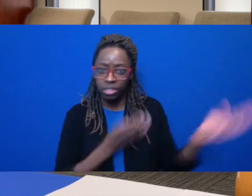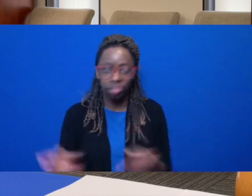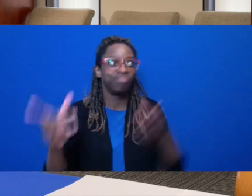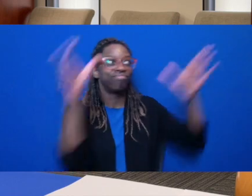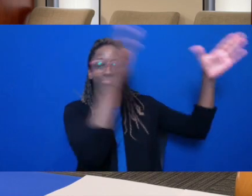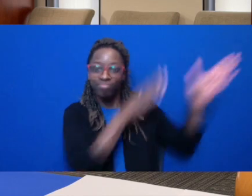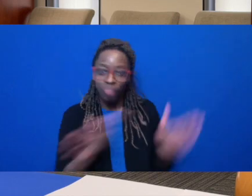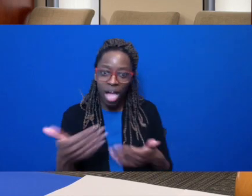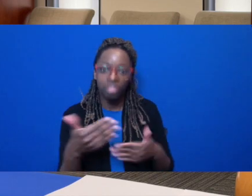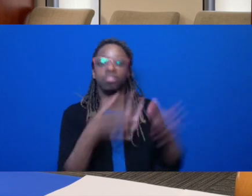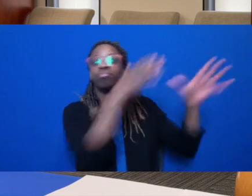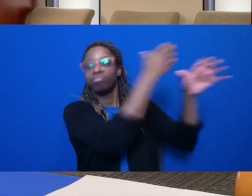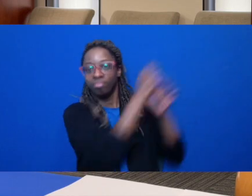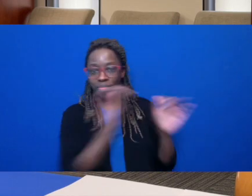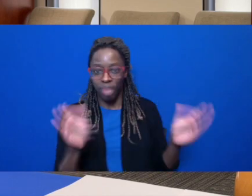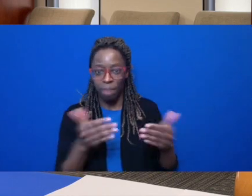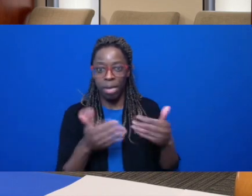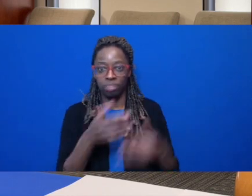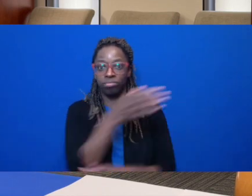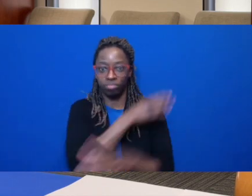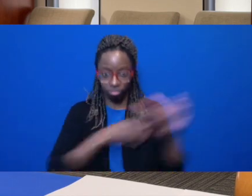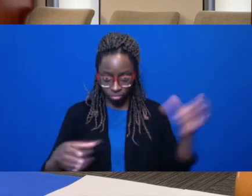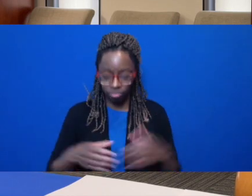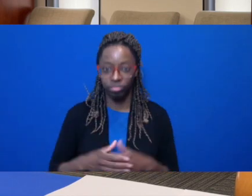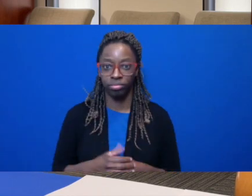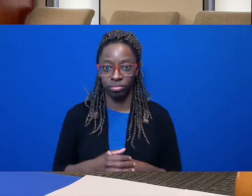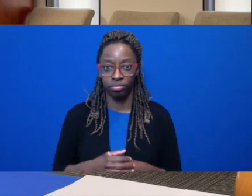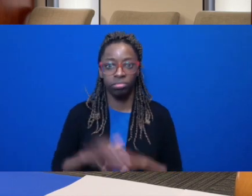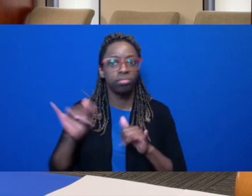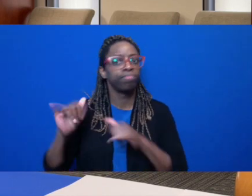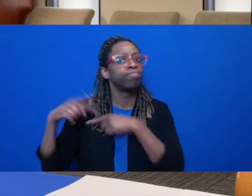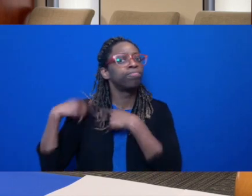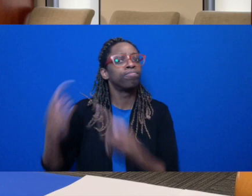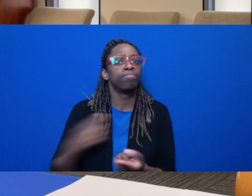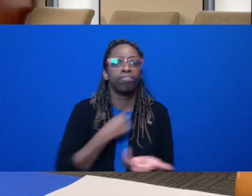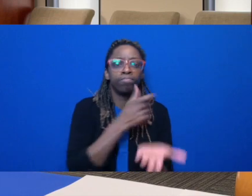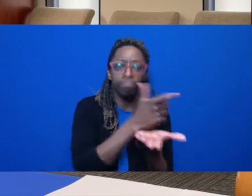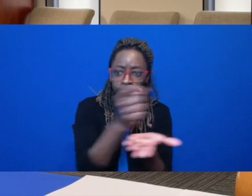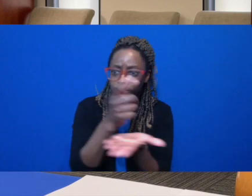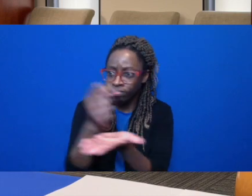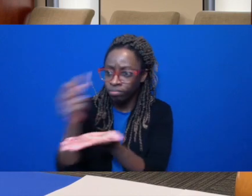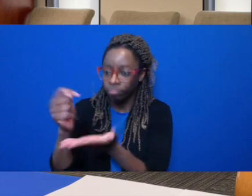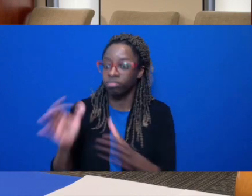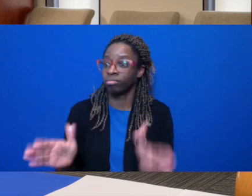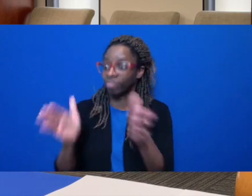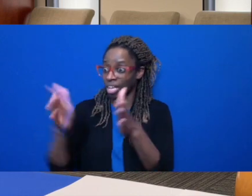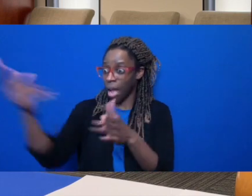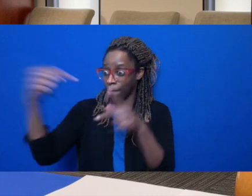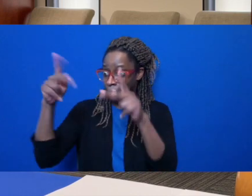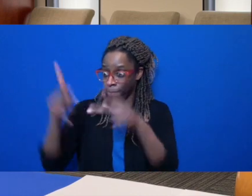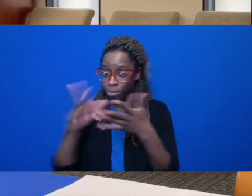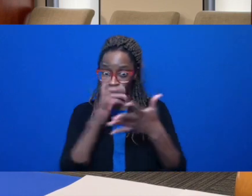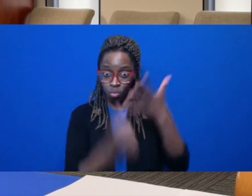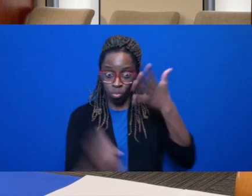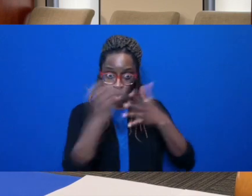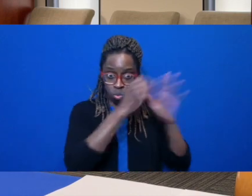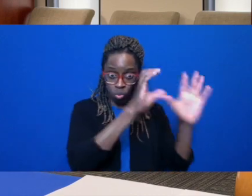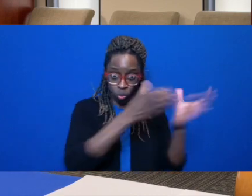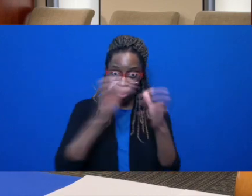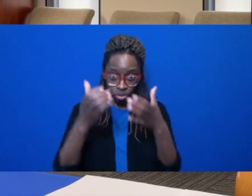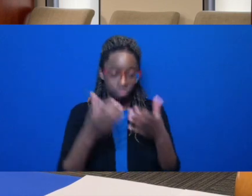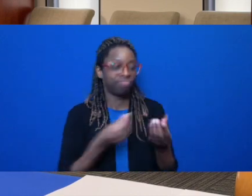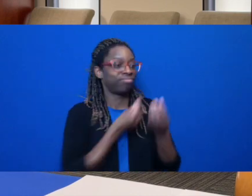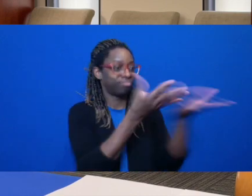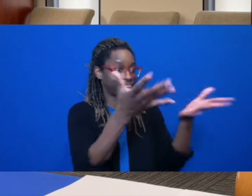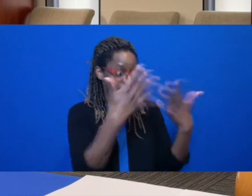feel like, in general, we're doing a pretty good job here in Rhode Island. I think the elephant in the room, though, if you will, is that we just don't